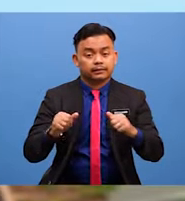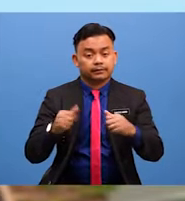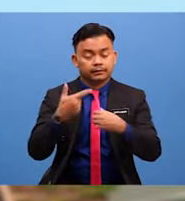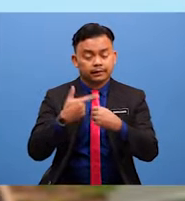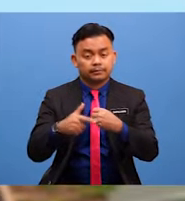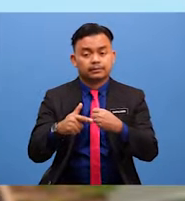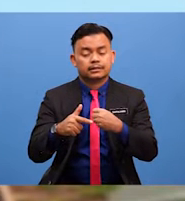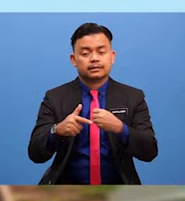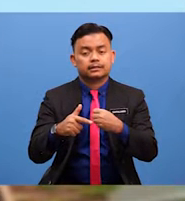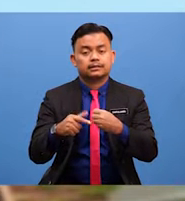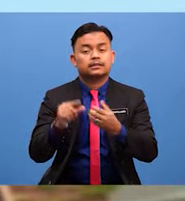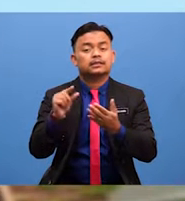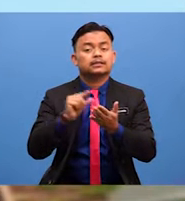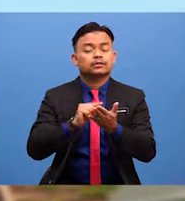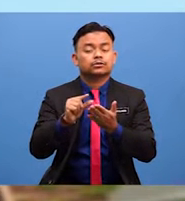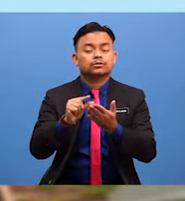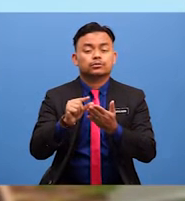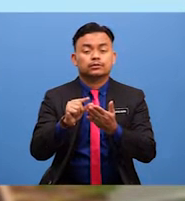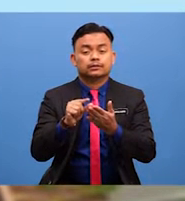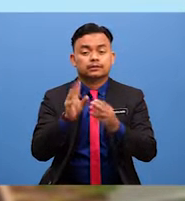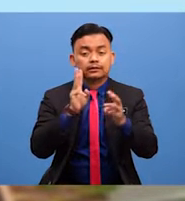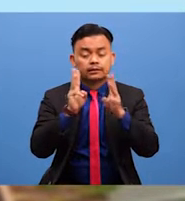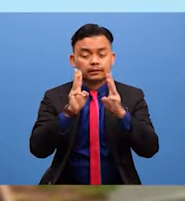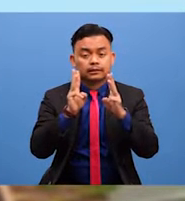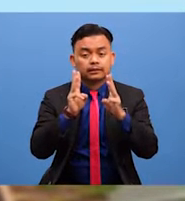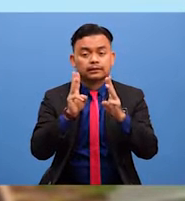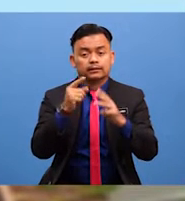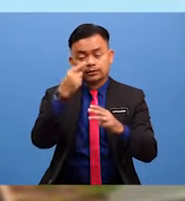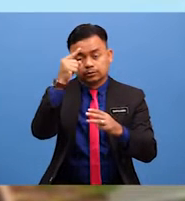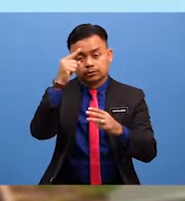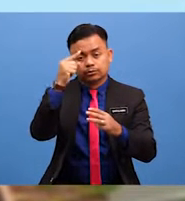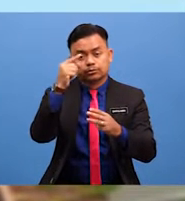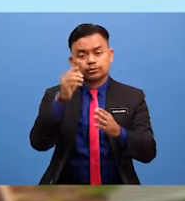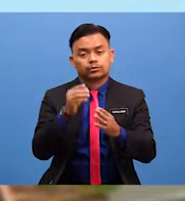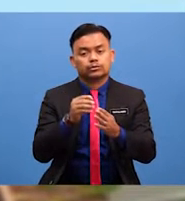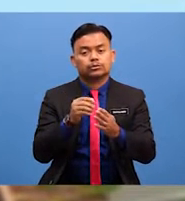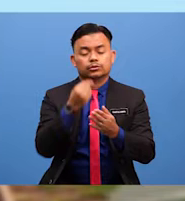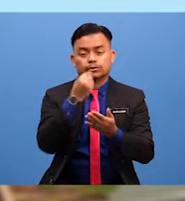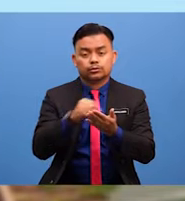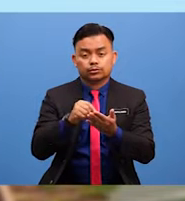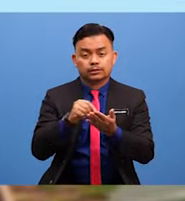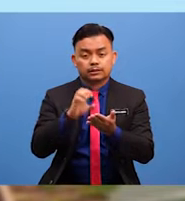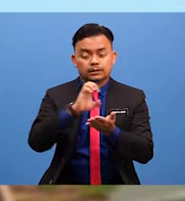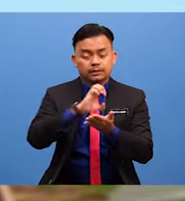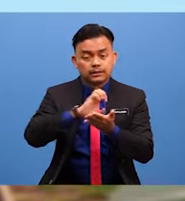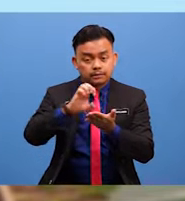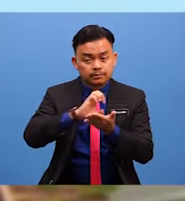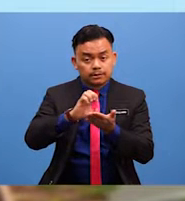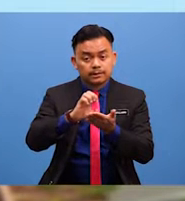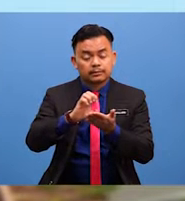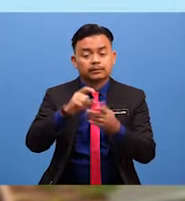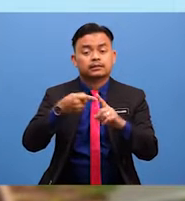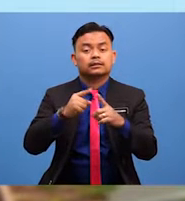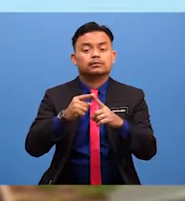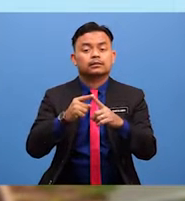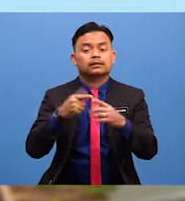some of the words and phrases to write an email to your friend living in Australia. Let's